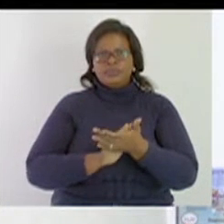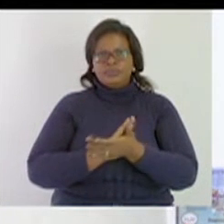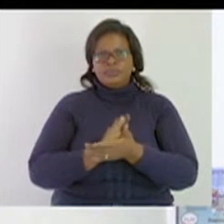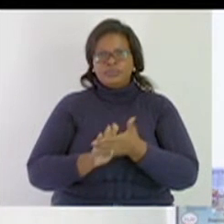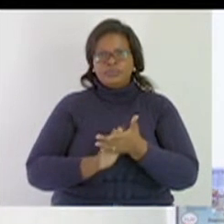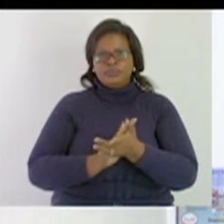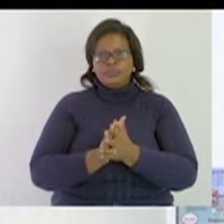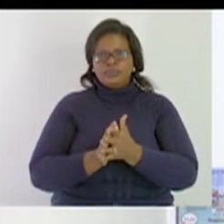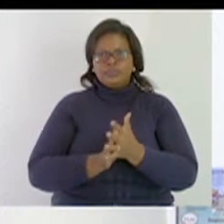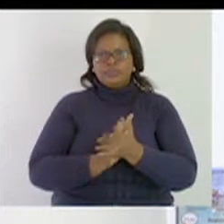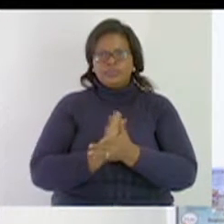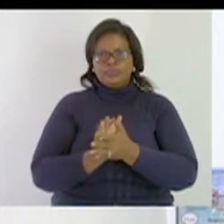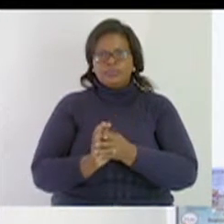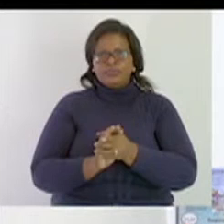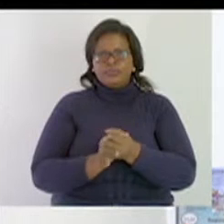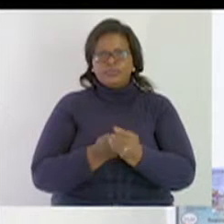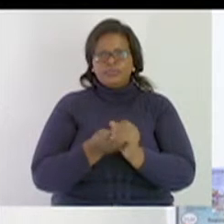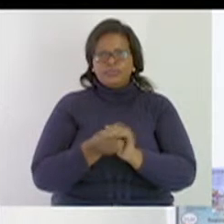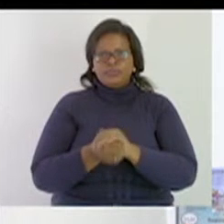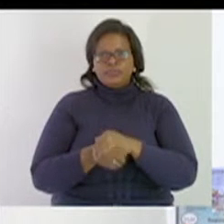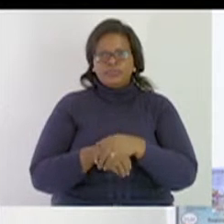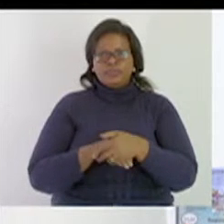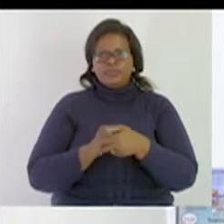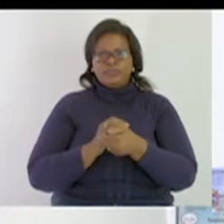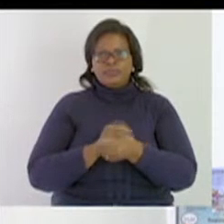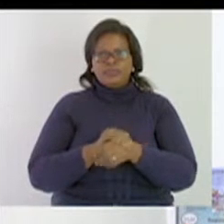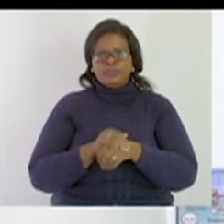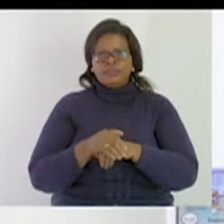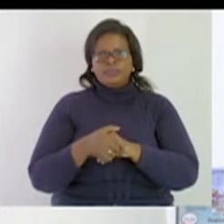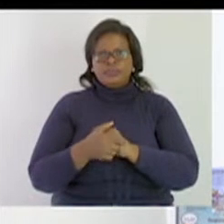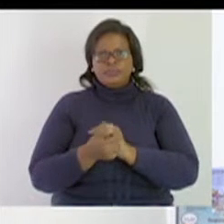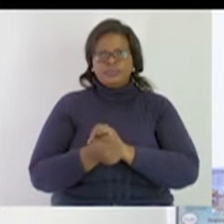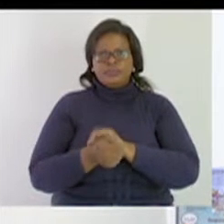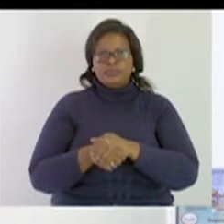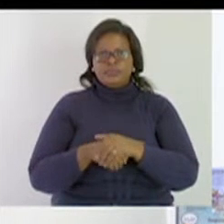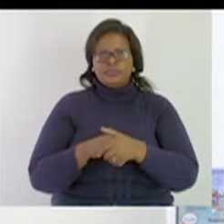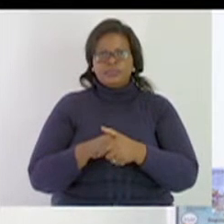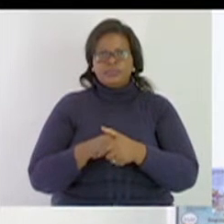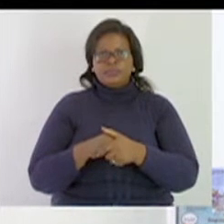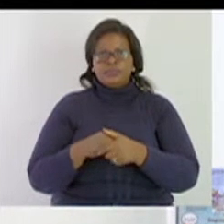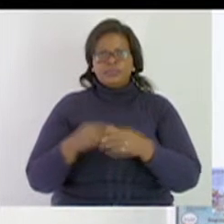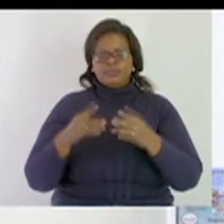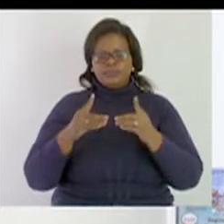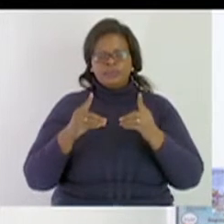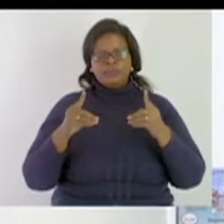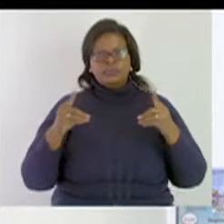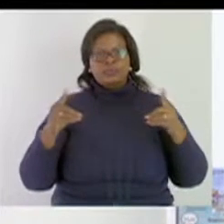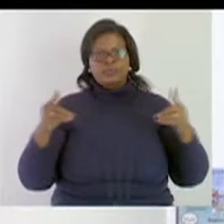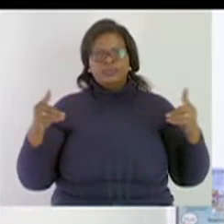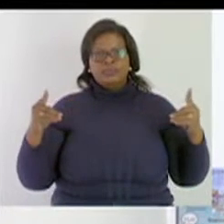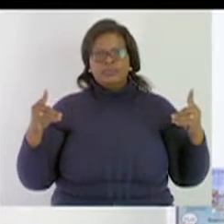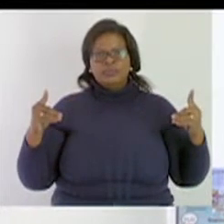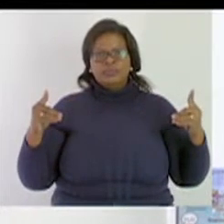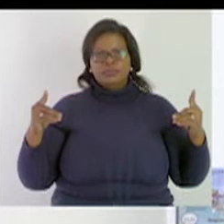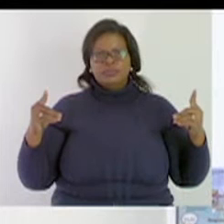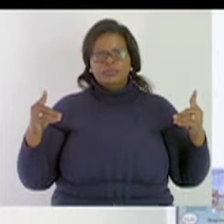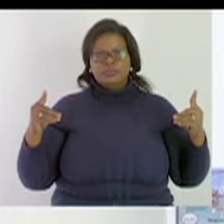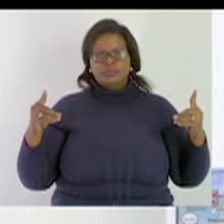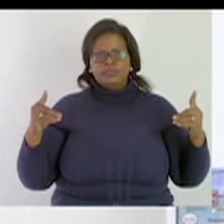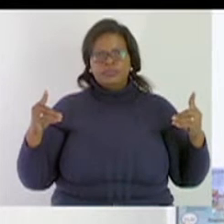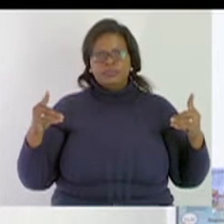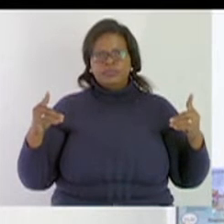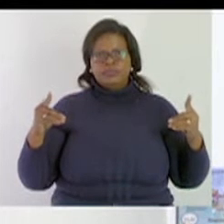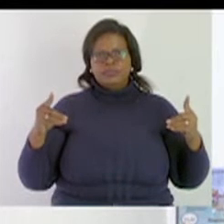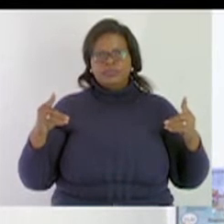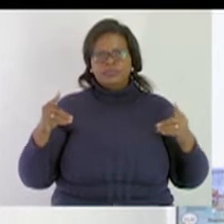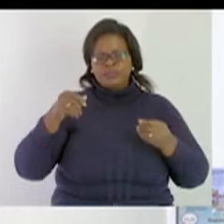Remember, learners, we sanitize. We also need to keep our social distance,